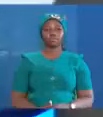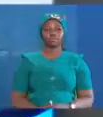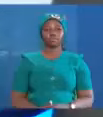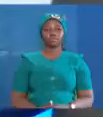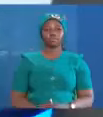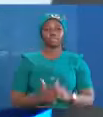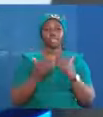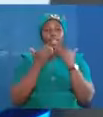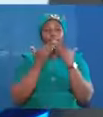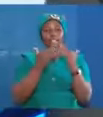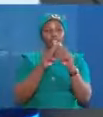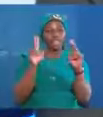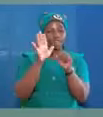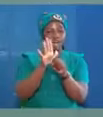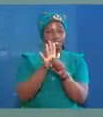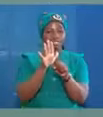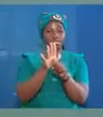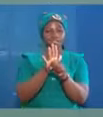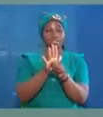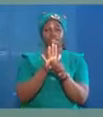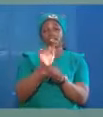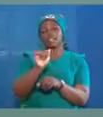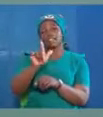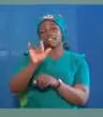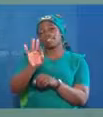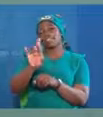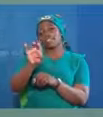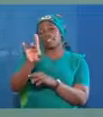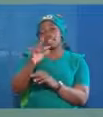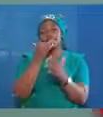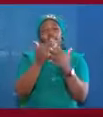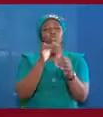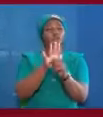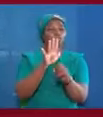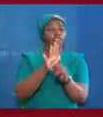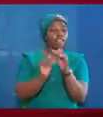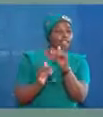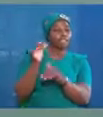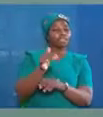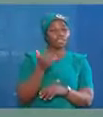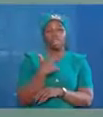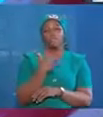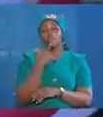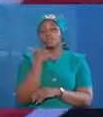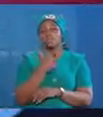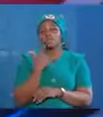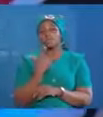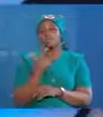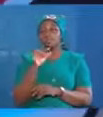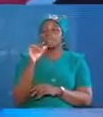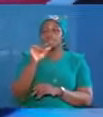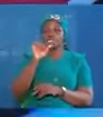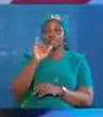Thank you very much, Alfred Mutua. Thank you very much. Followed by Gideon